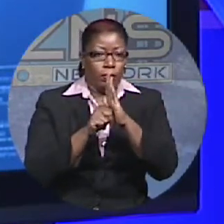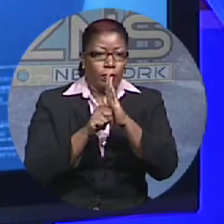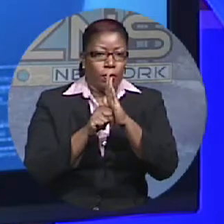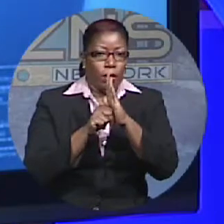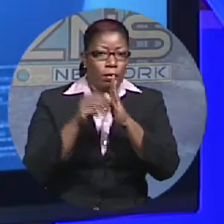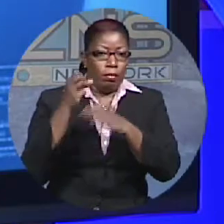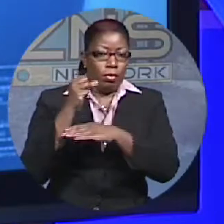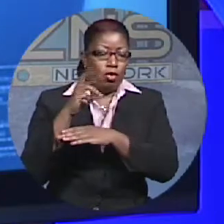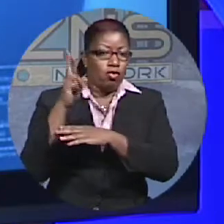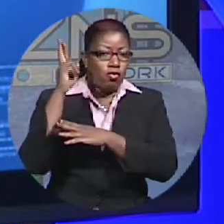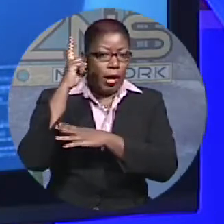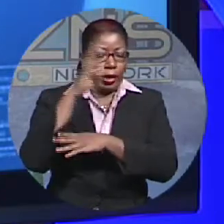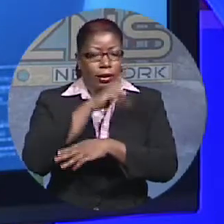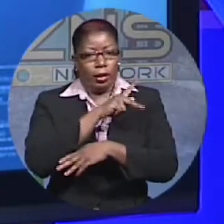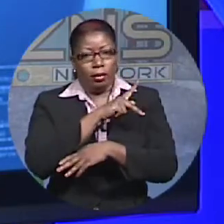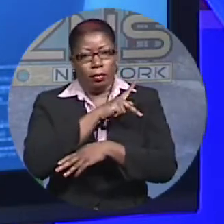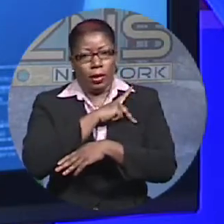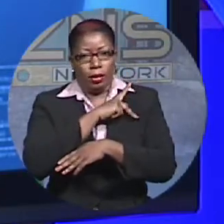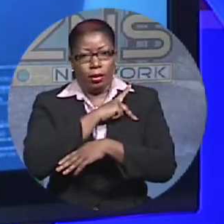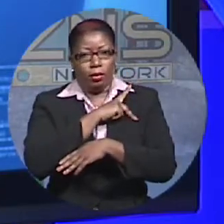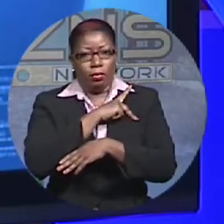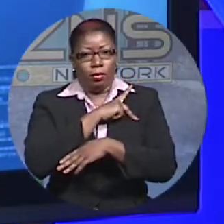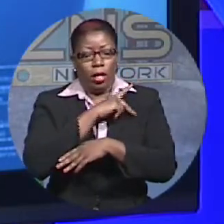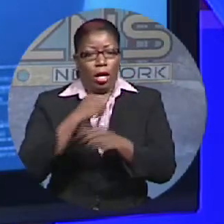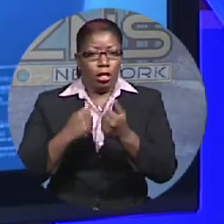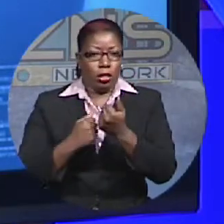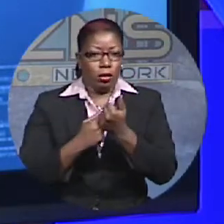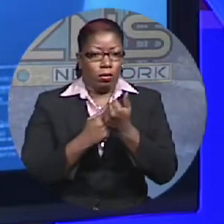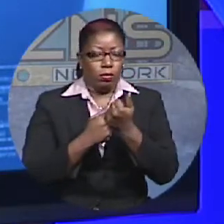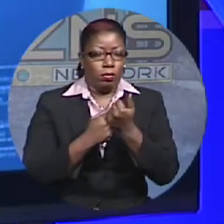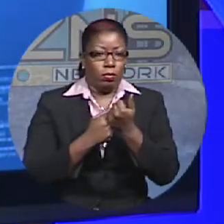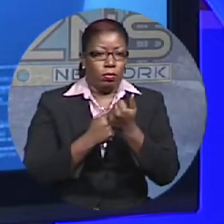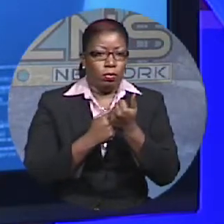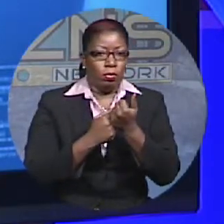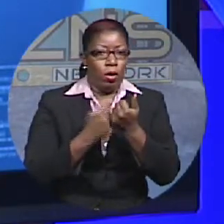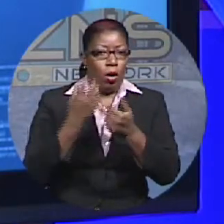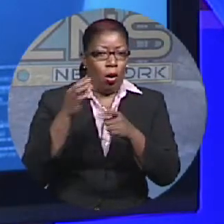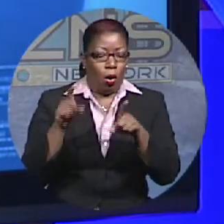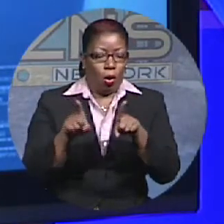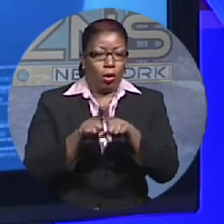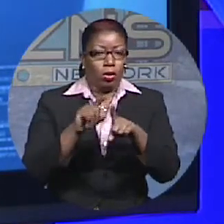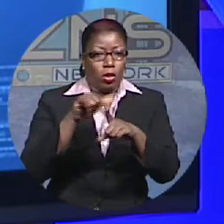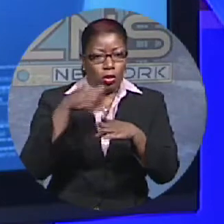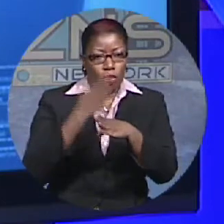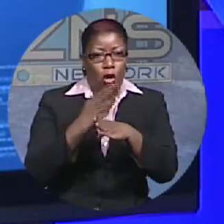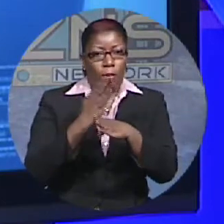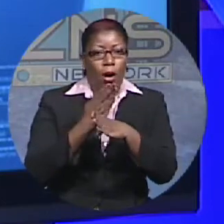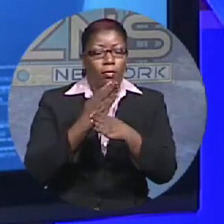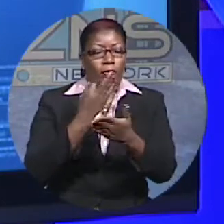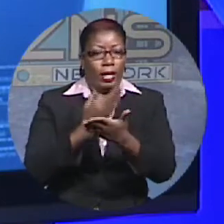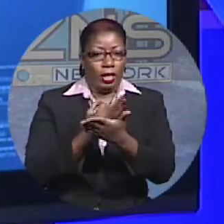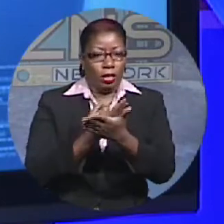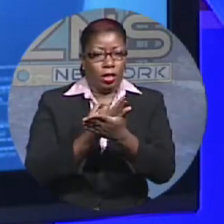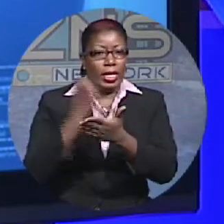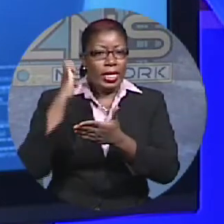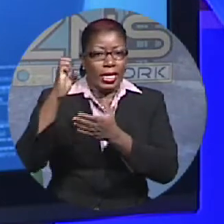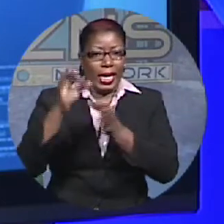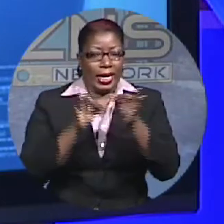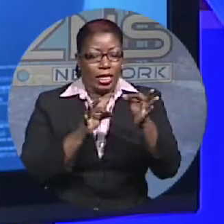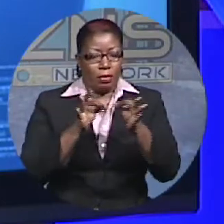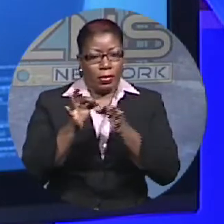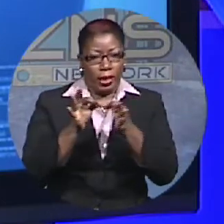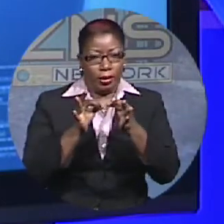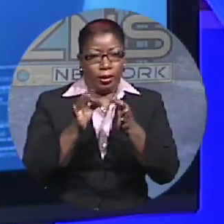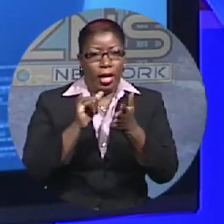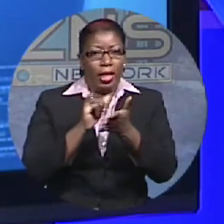the Honorable Ryan Pinder, who also holds a portfolio of Minister of Financial Services. Mr. Pinder explains that FATCA